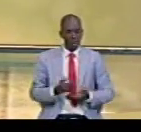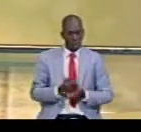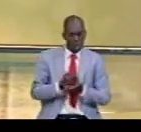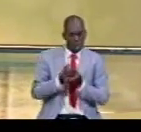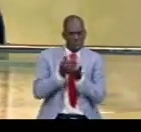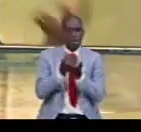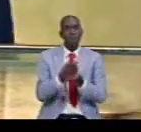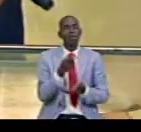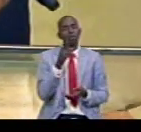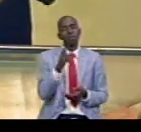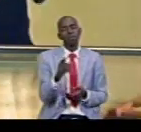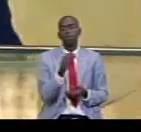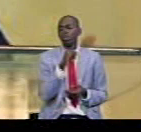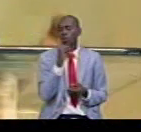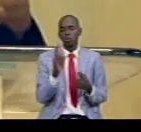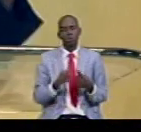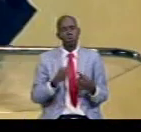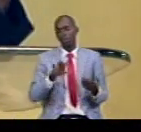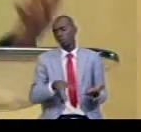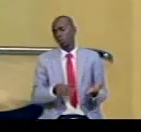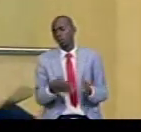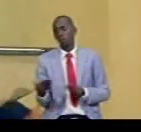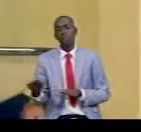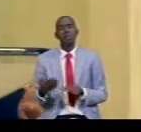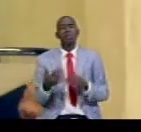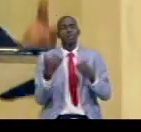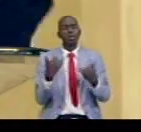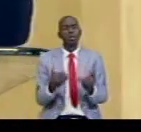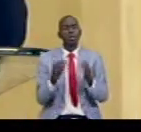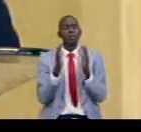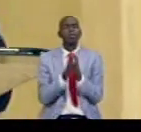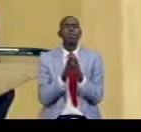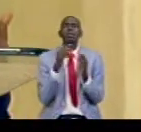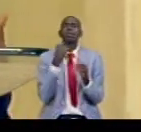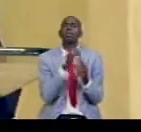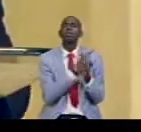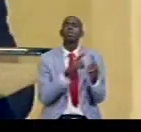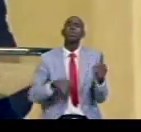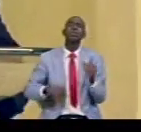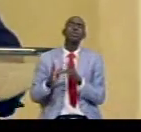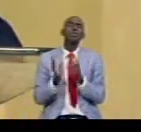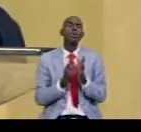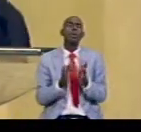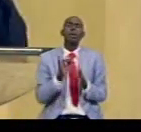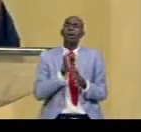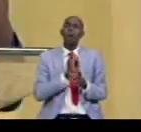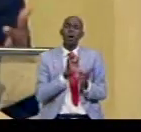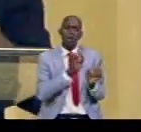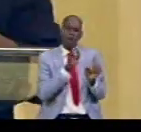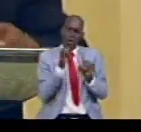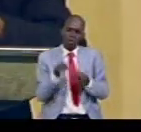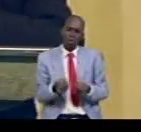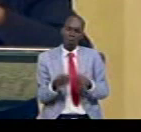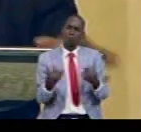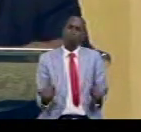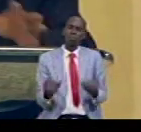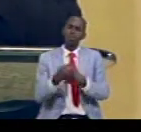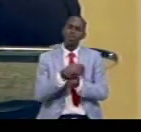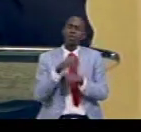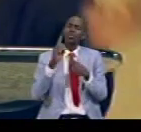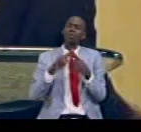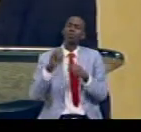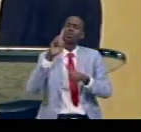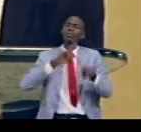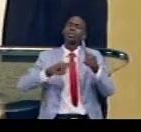Jesus, I just come to say thank you. I just come to say thank you for what you did on Calvary's cross. His visage was